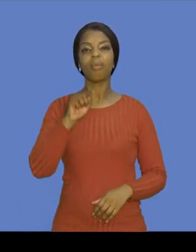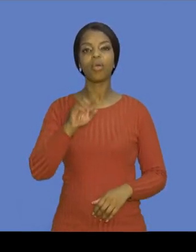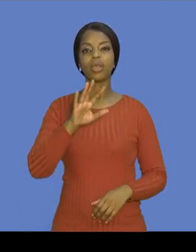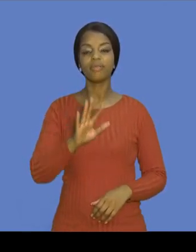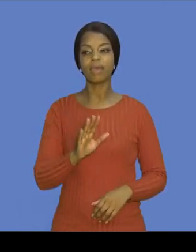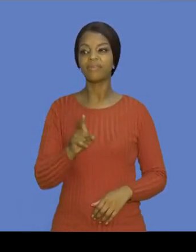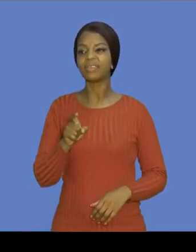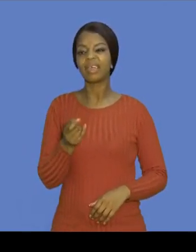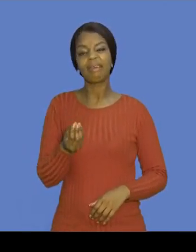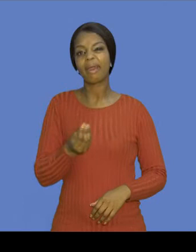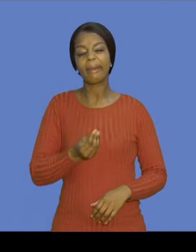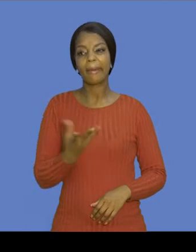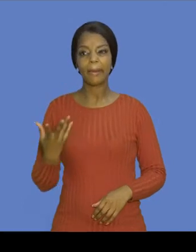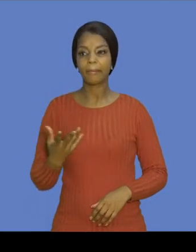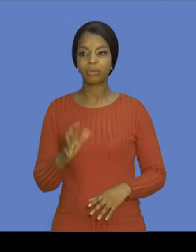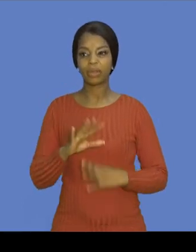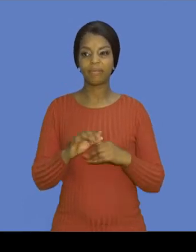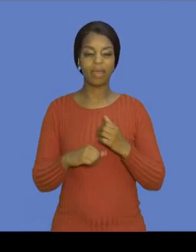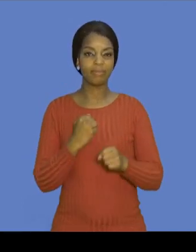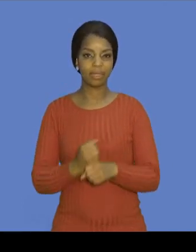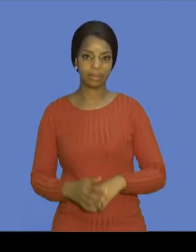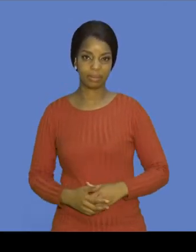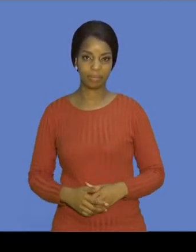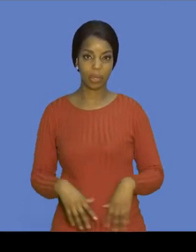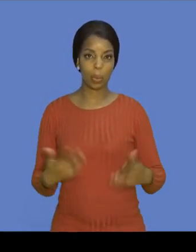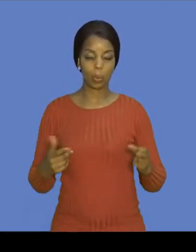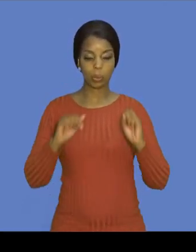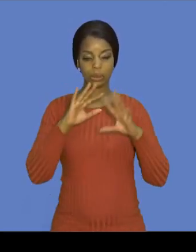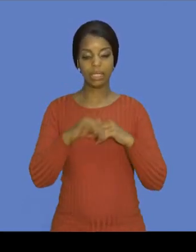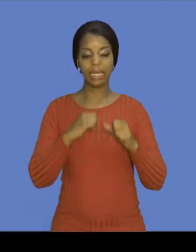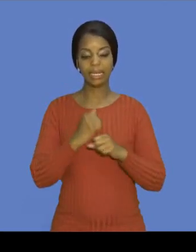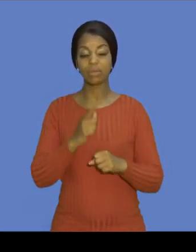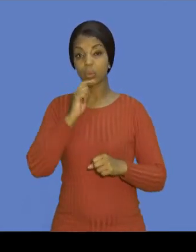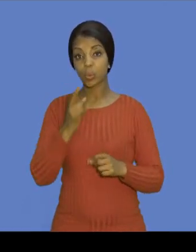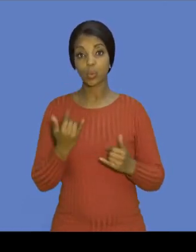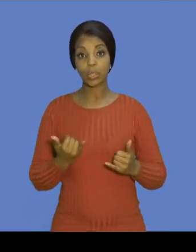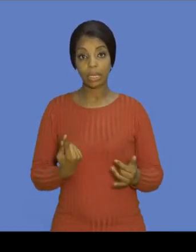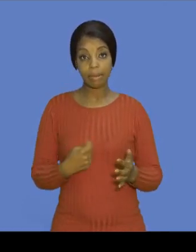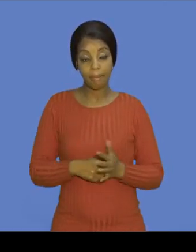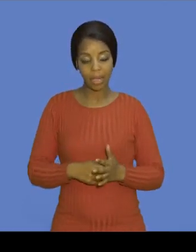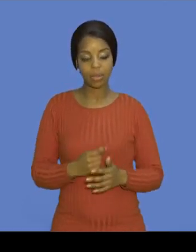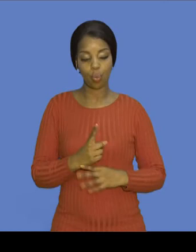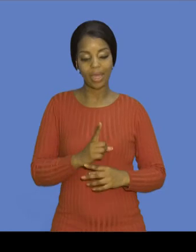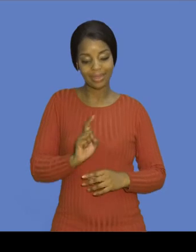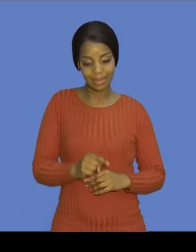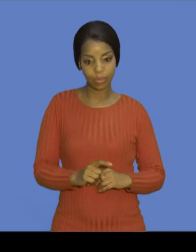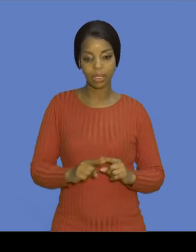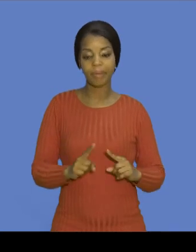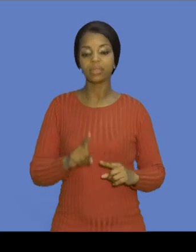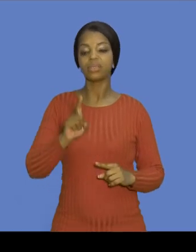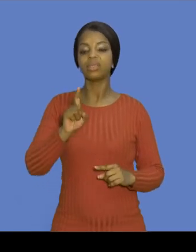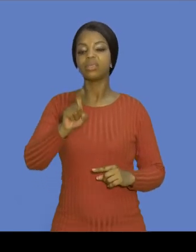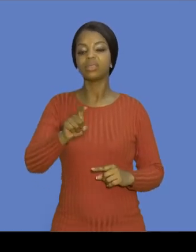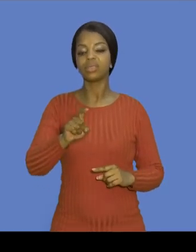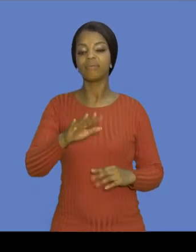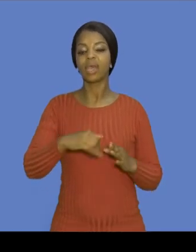cost in, please think about this, 5 years? Or in 10 years. We are going to compare the two. If you look at